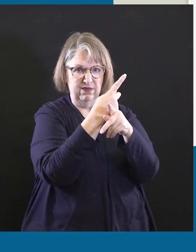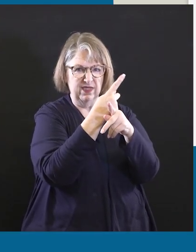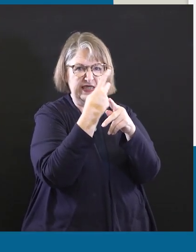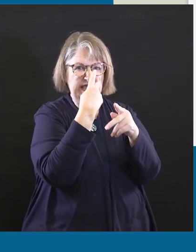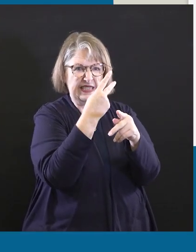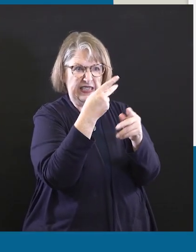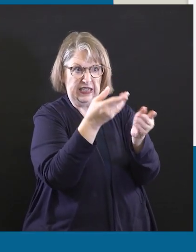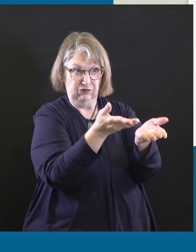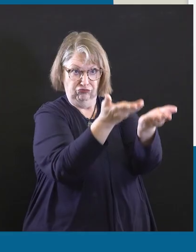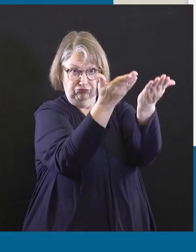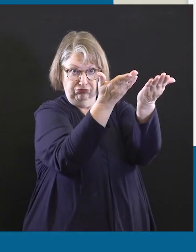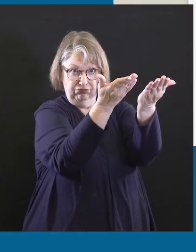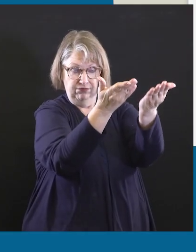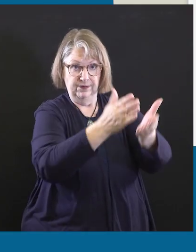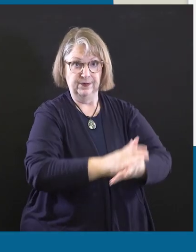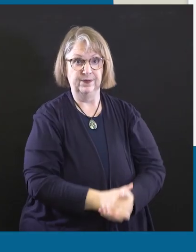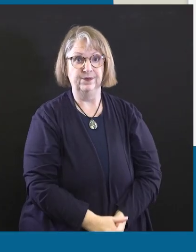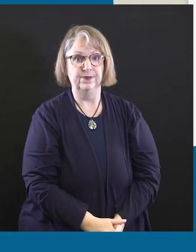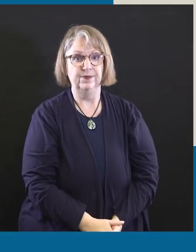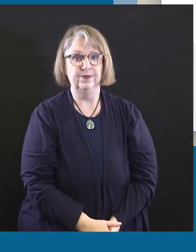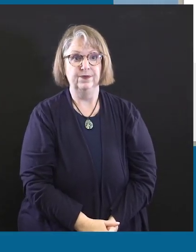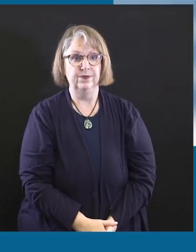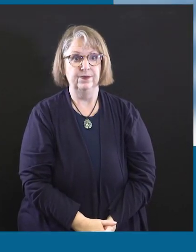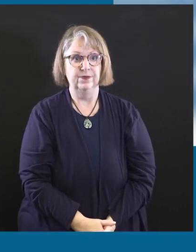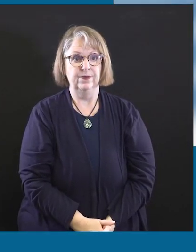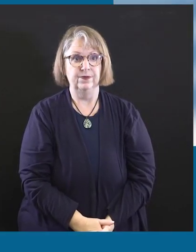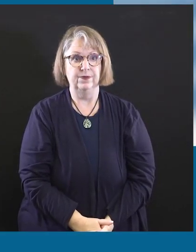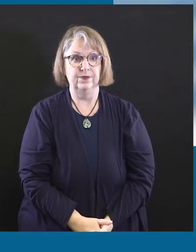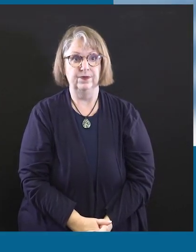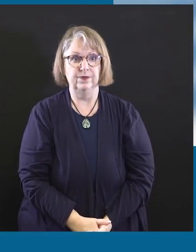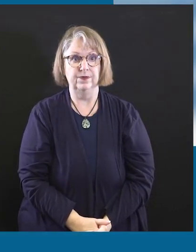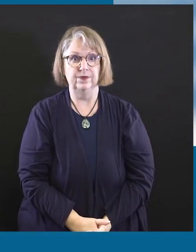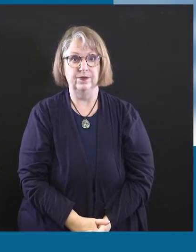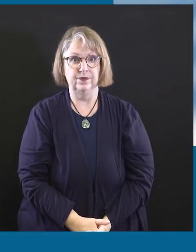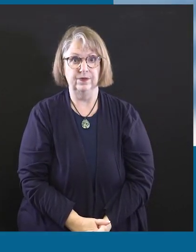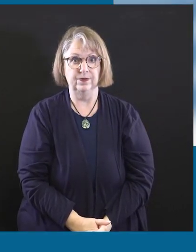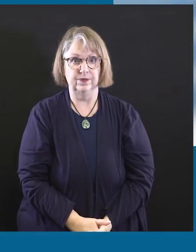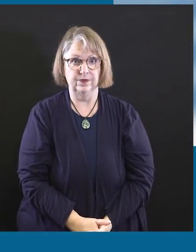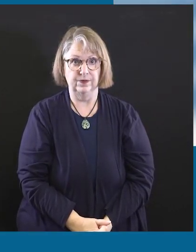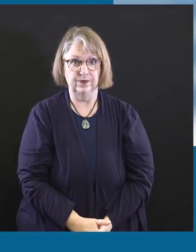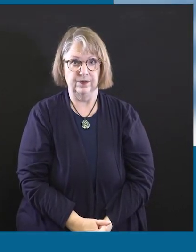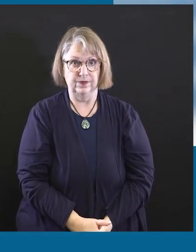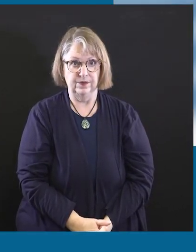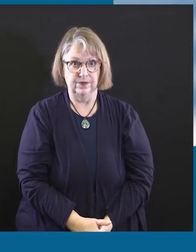to upload the information, upload the logo.